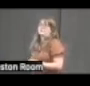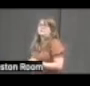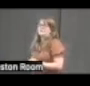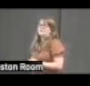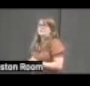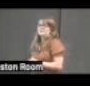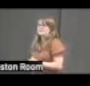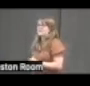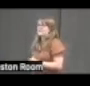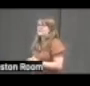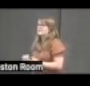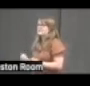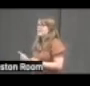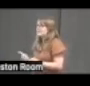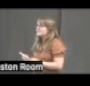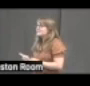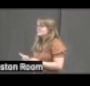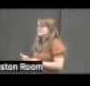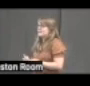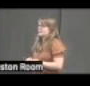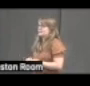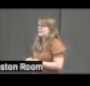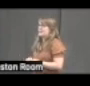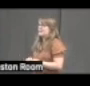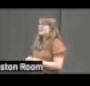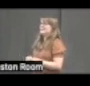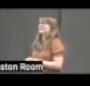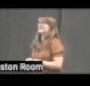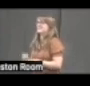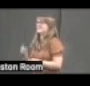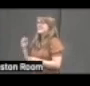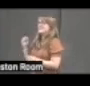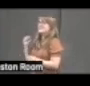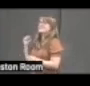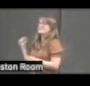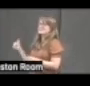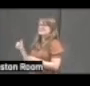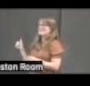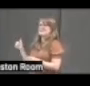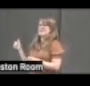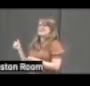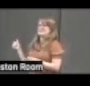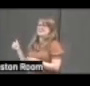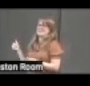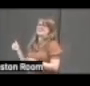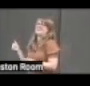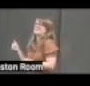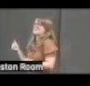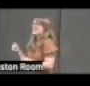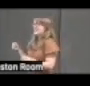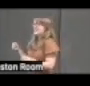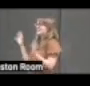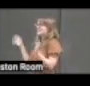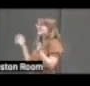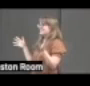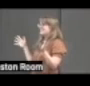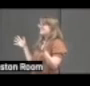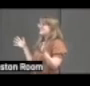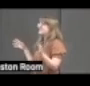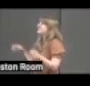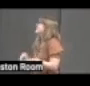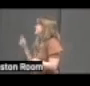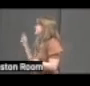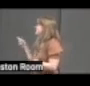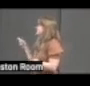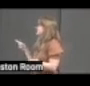awful. Because, right, even chance is better than that. Like, even if we flipped a coin with the animals and we're like, who's going to breed with